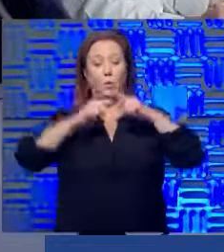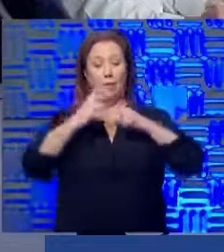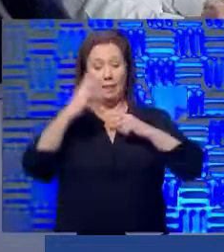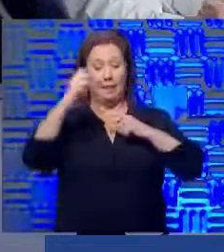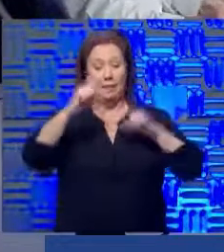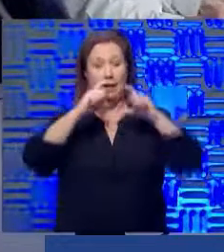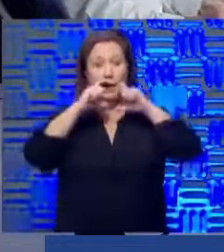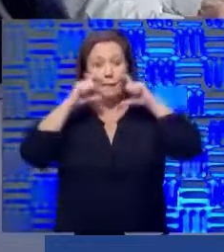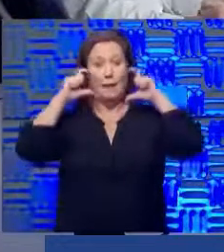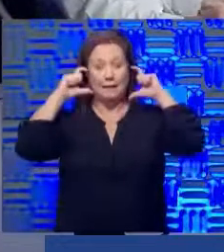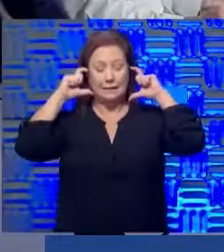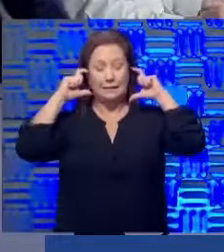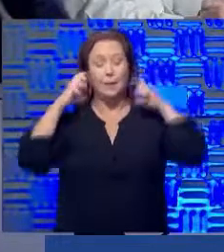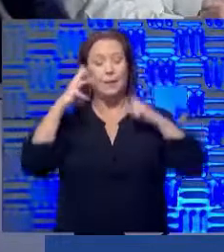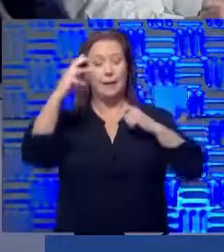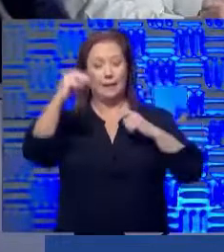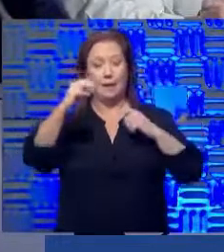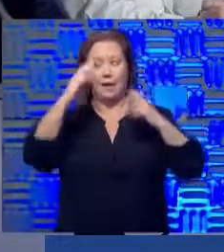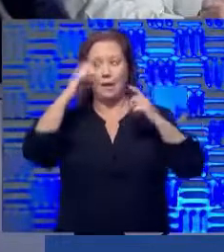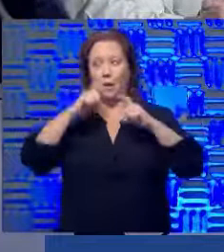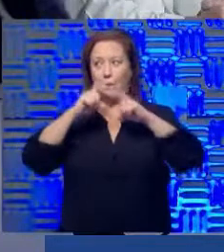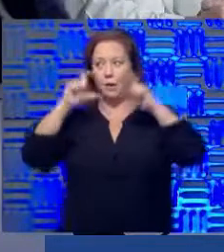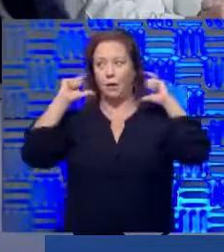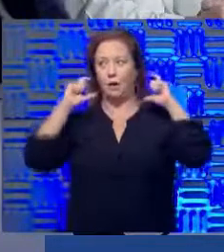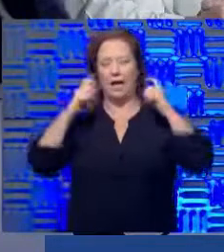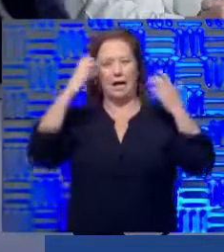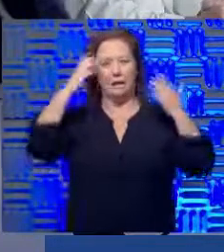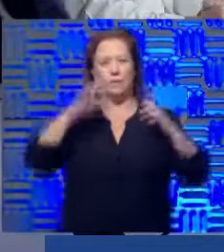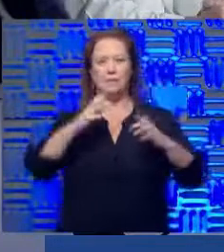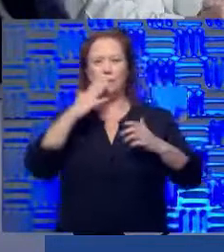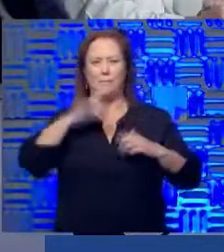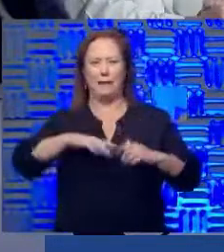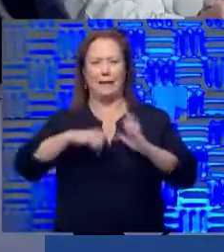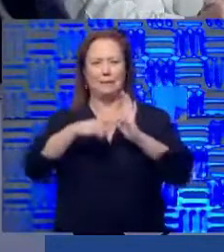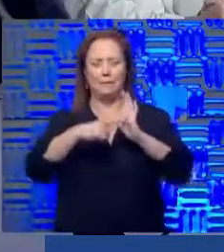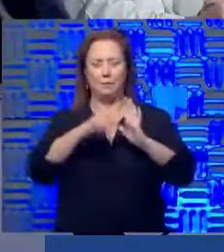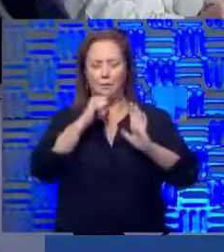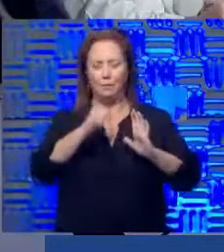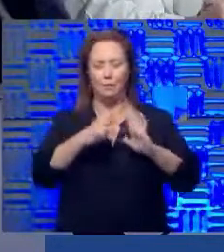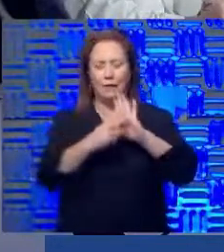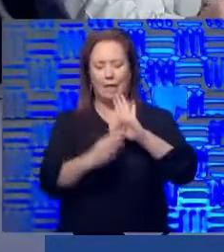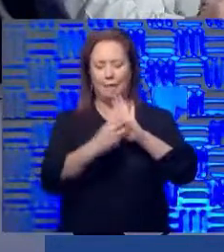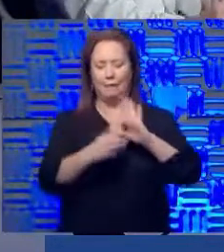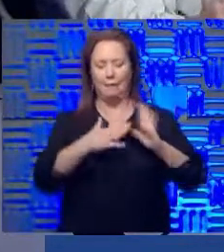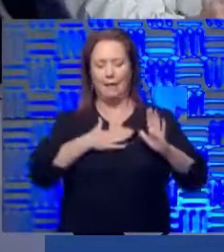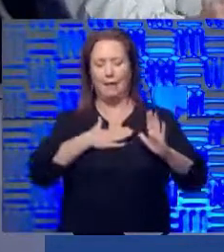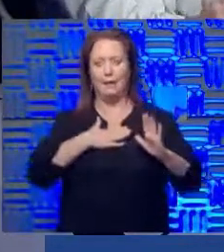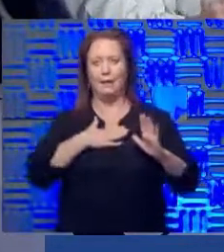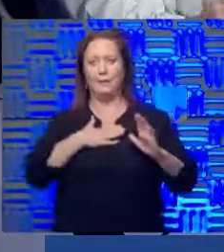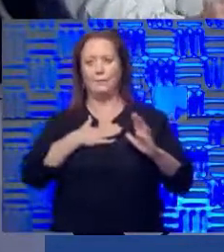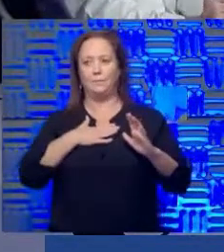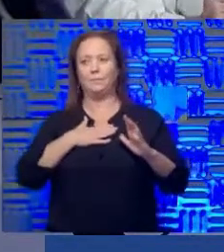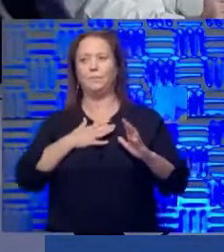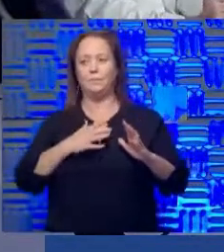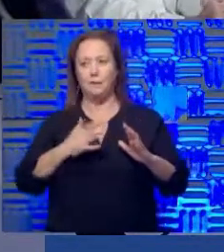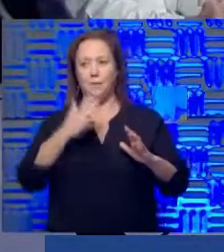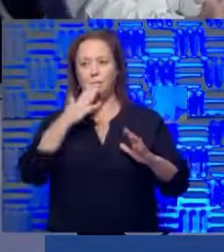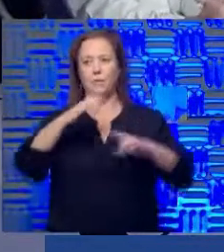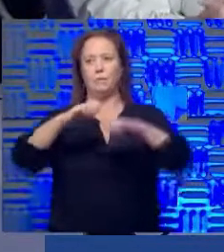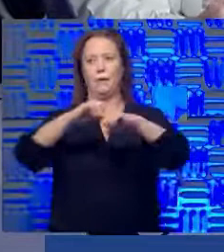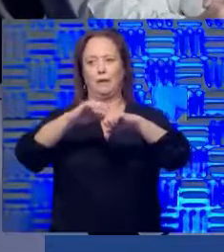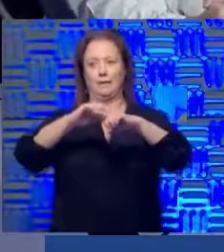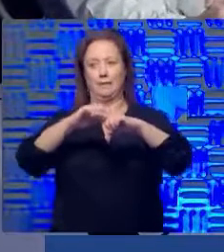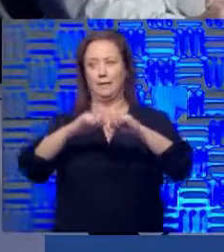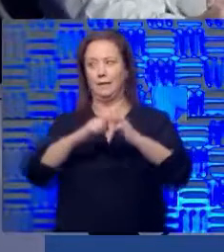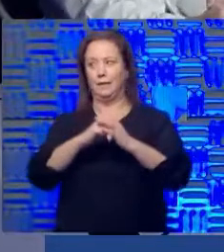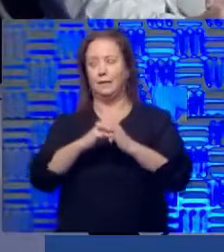do. I've got That's my it. mask. I know how to put it on. Well, I've that was a got bad mine. example. Don't mimic that. But point is, we do know how to do We it. are having have good them. practices. We have them.